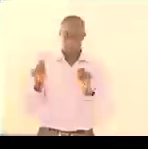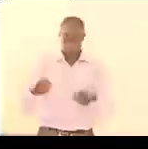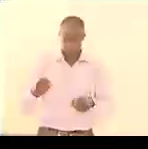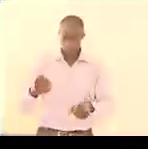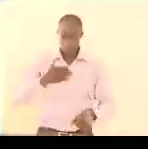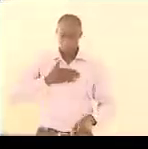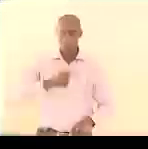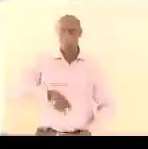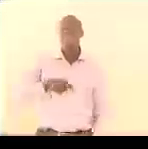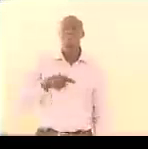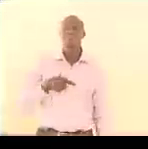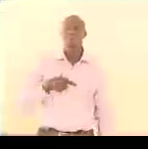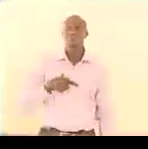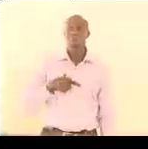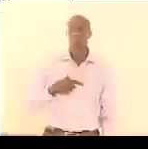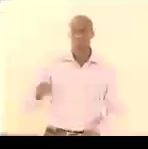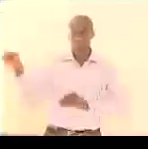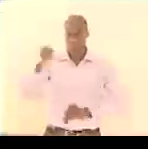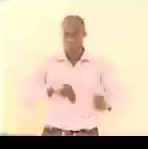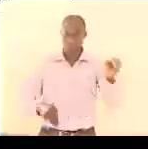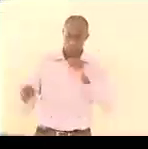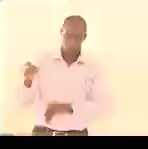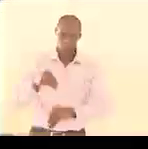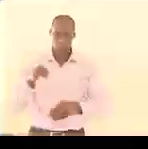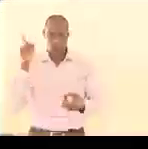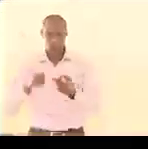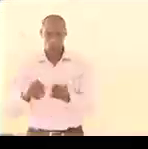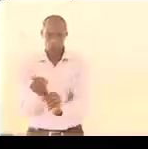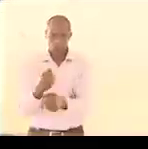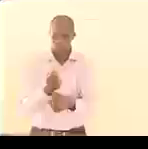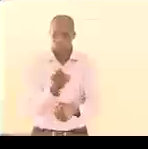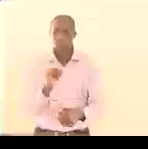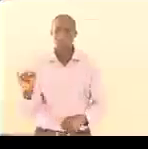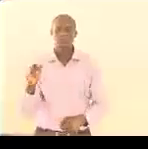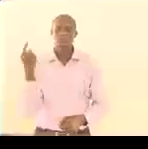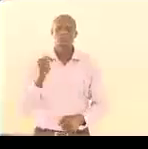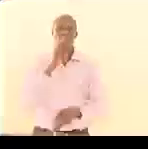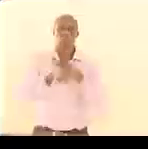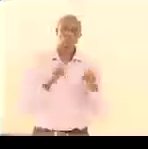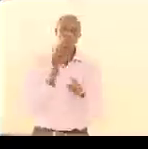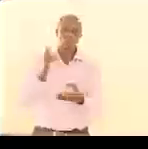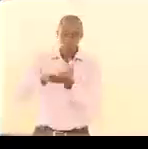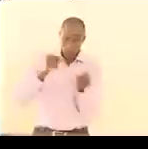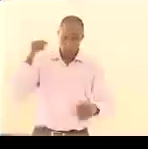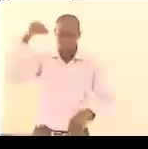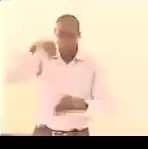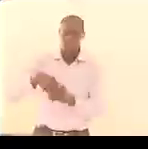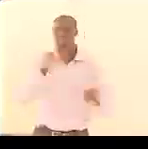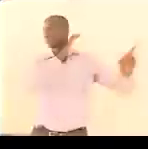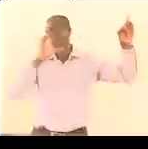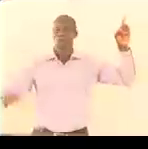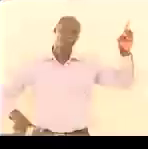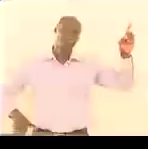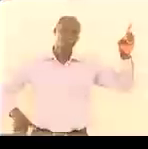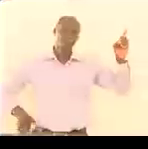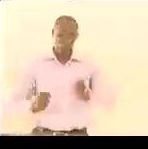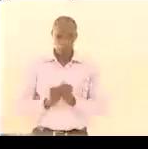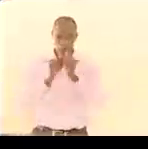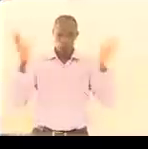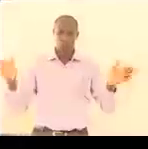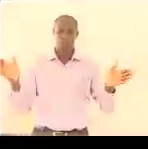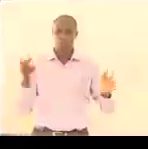How can my life contribute to making the world believe in